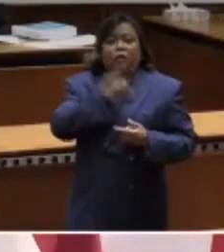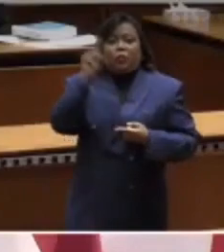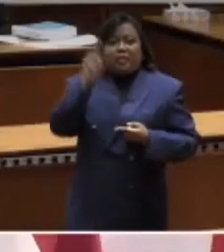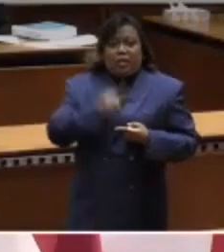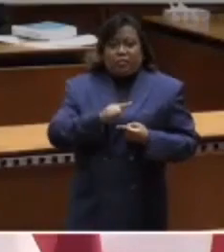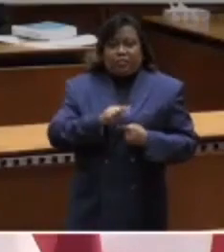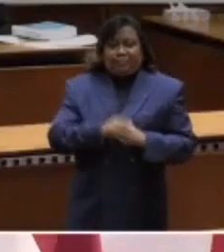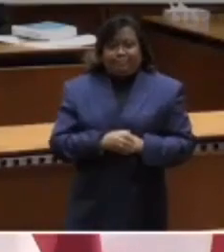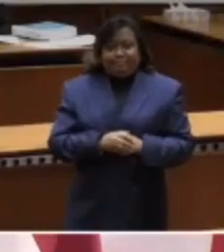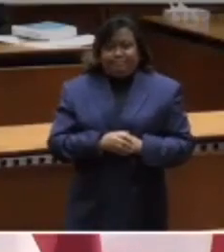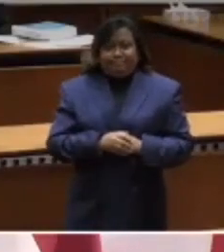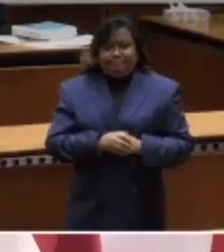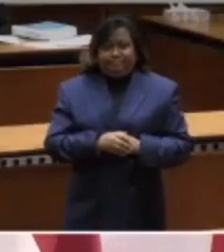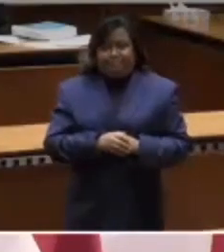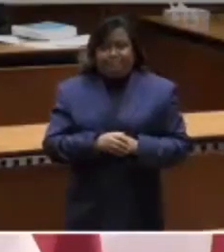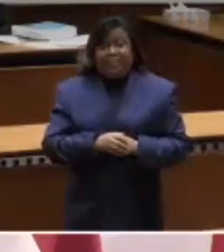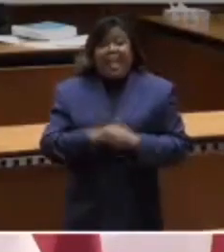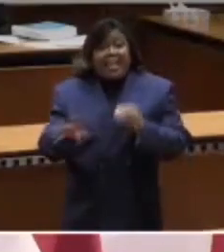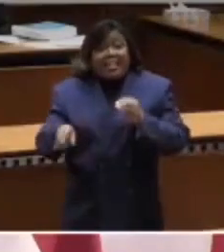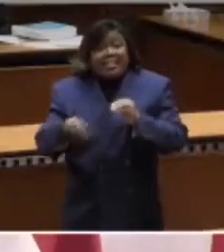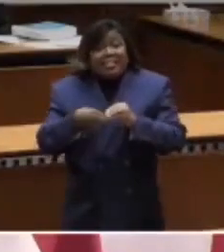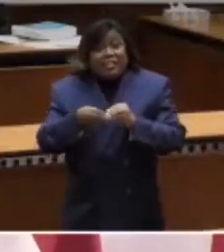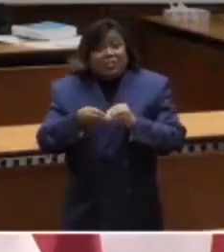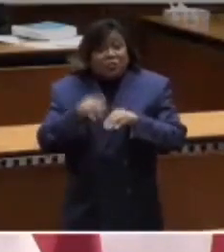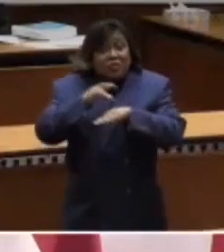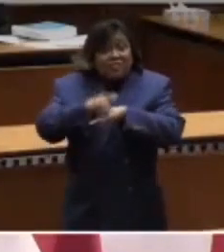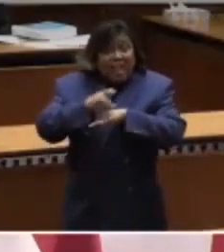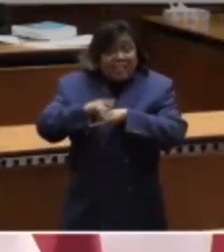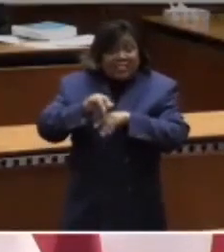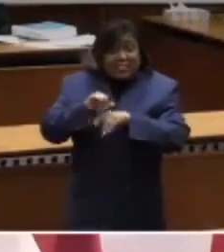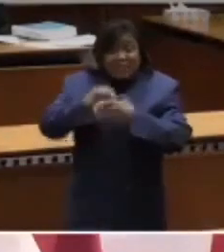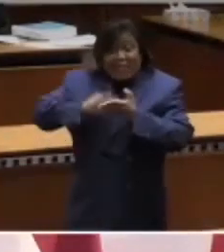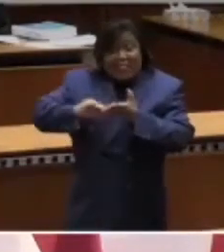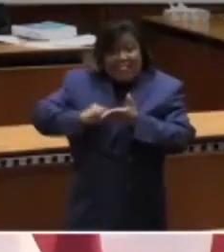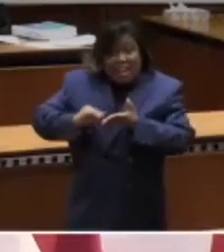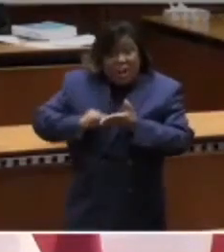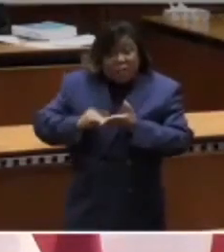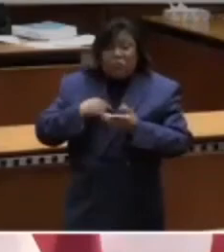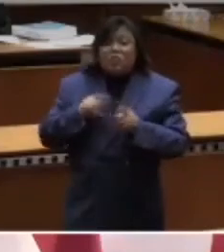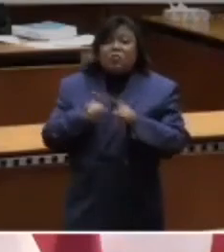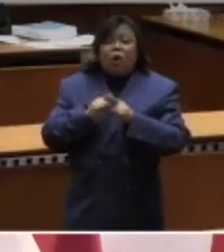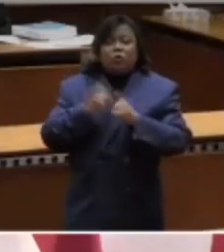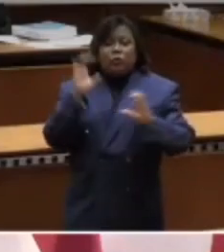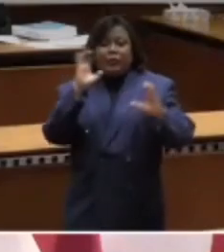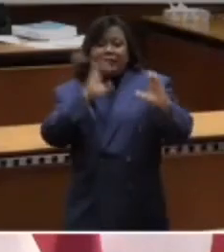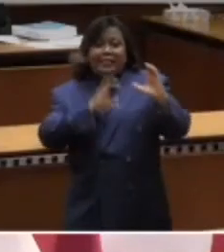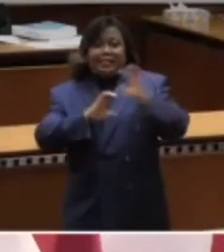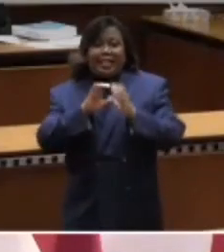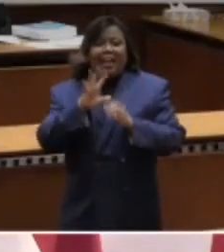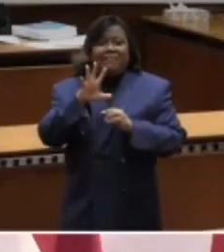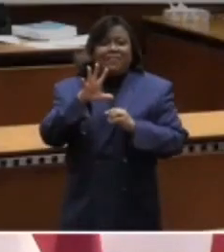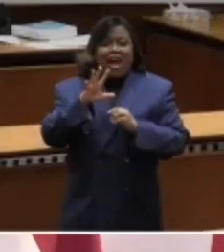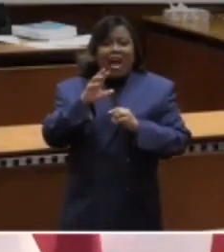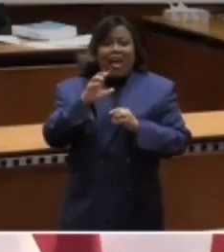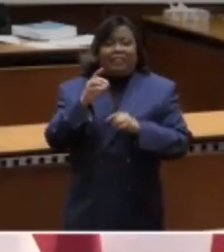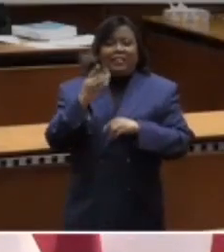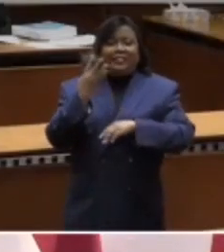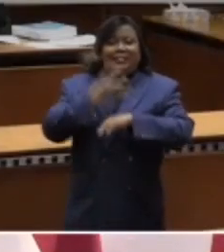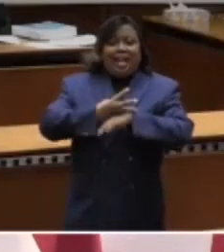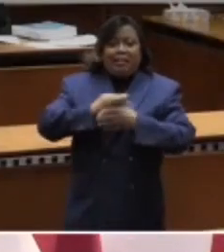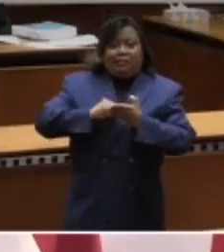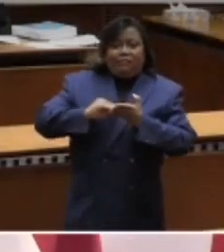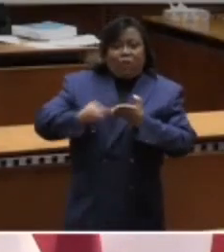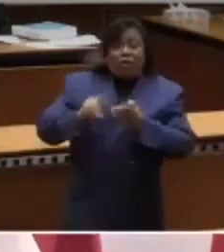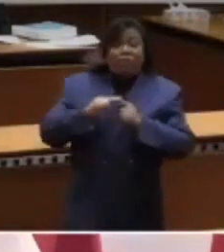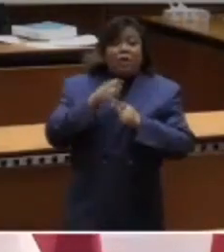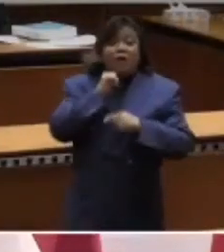reductions. In addition to vacancies and layoffs, we are also seeking 5 furlough days from